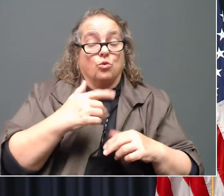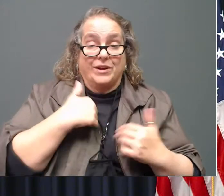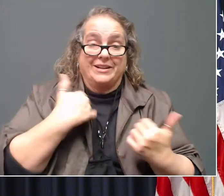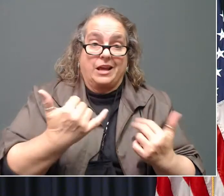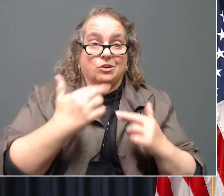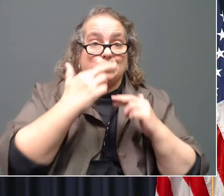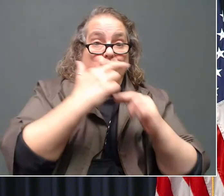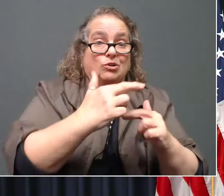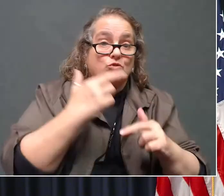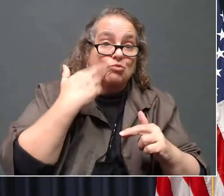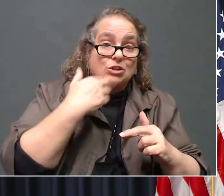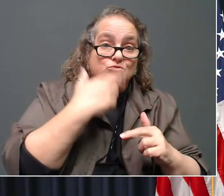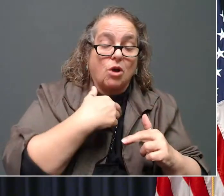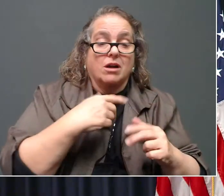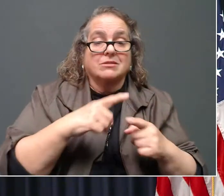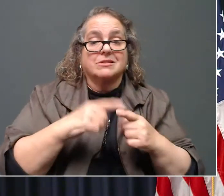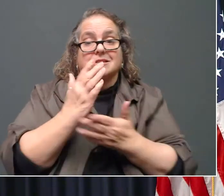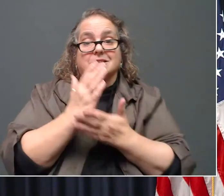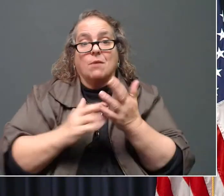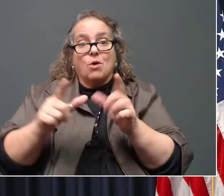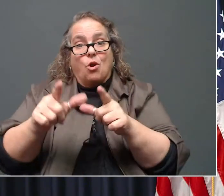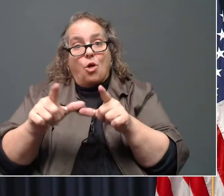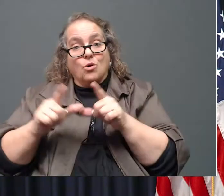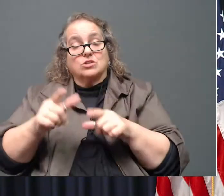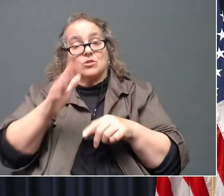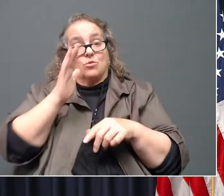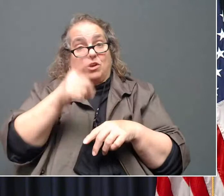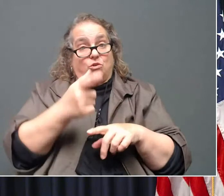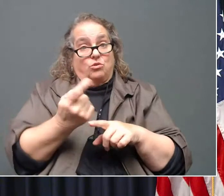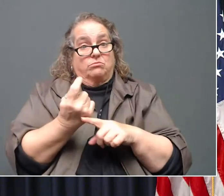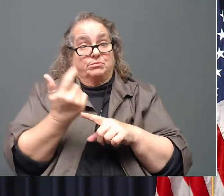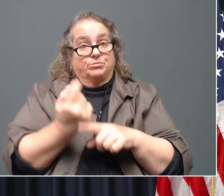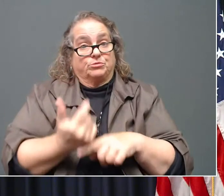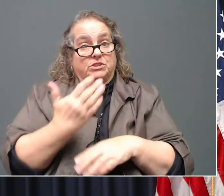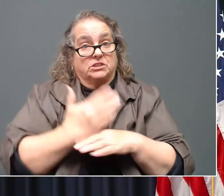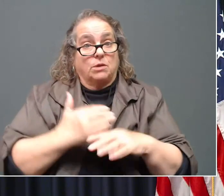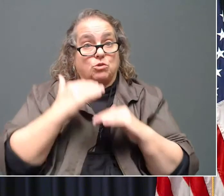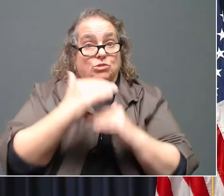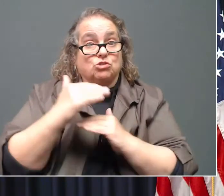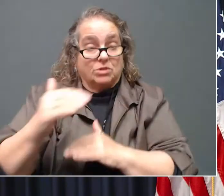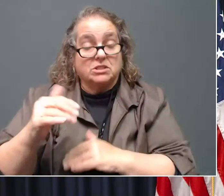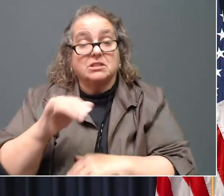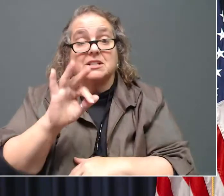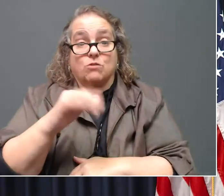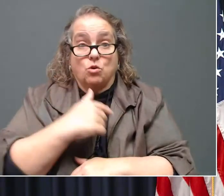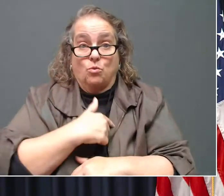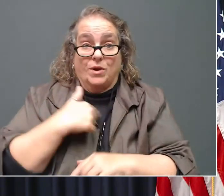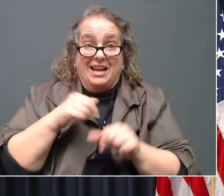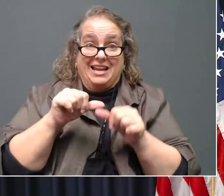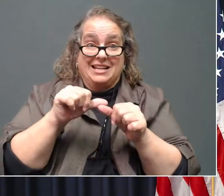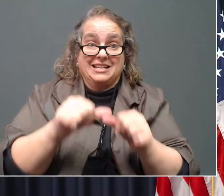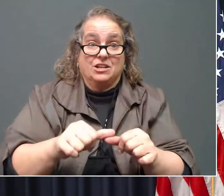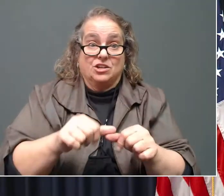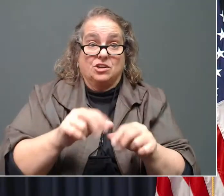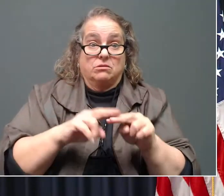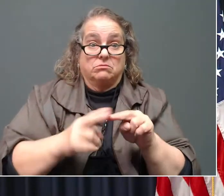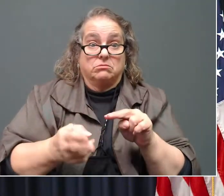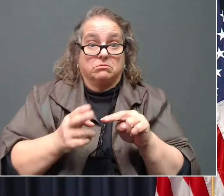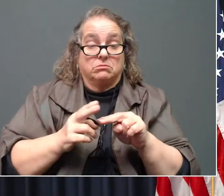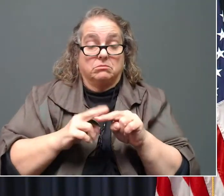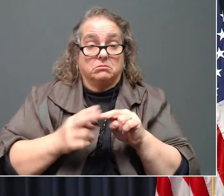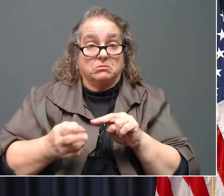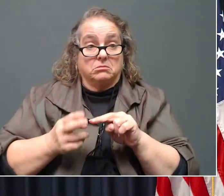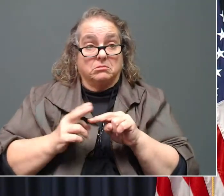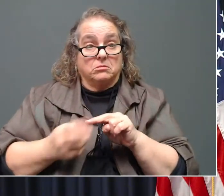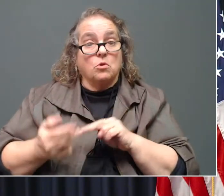locations have been dealing with for the last several months? If we continue on this trend, that's something that we hope to be